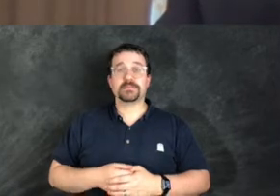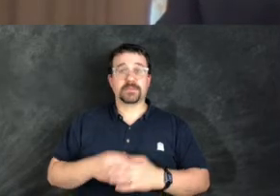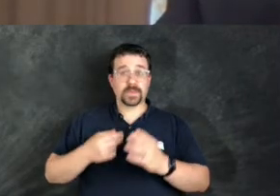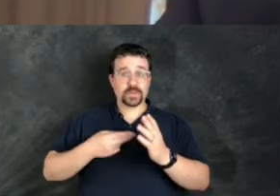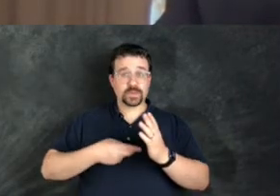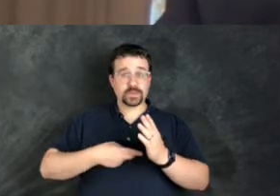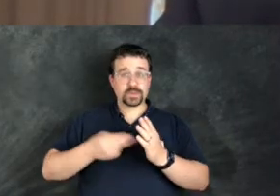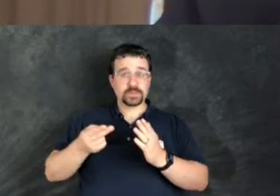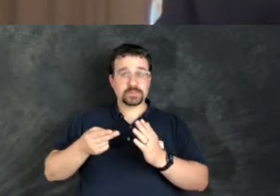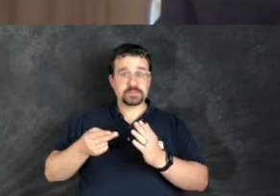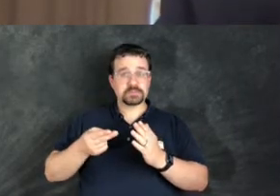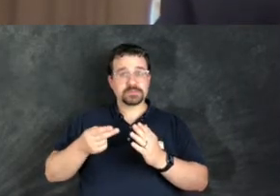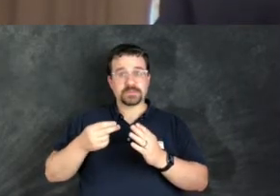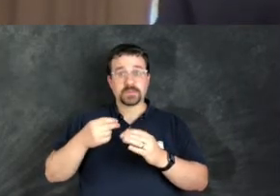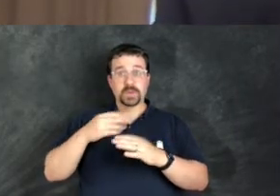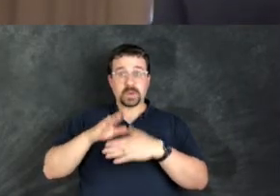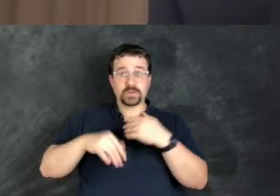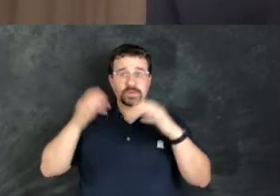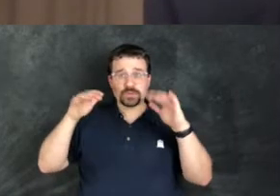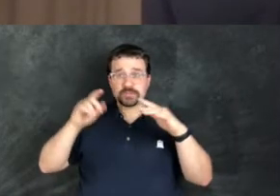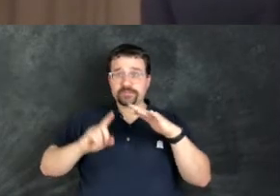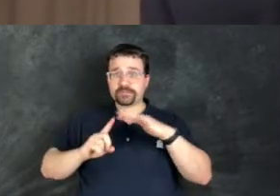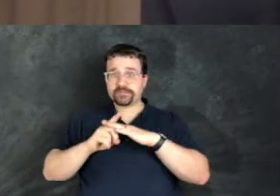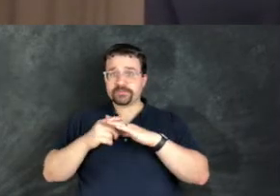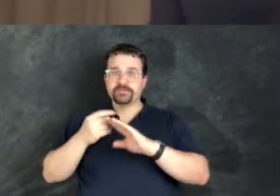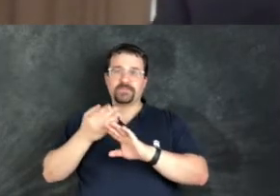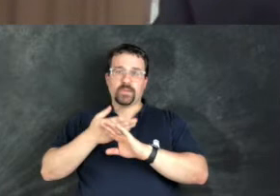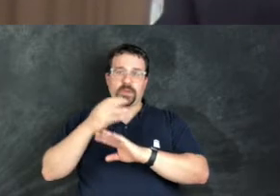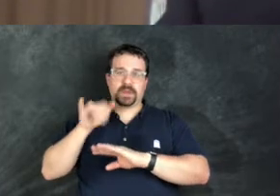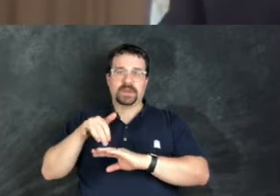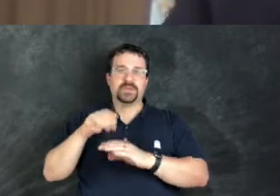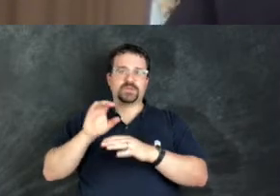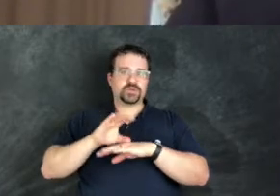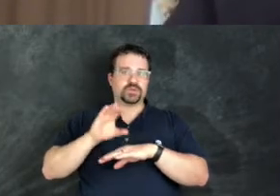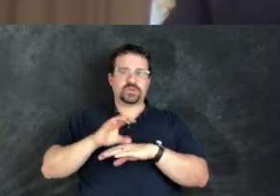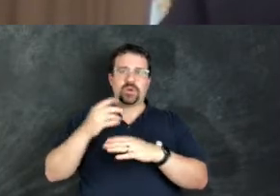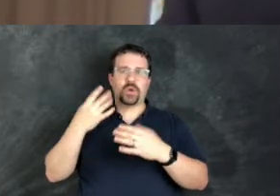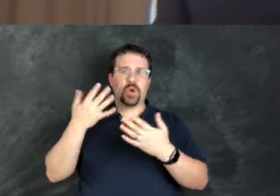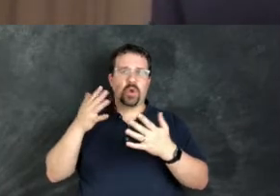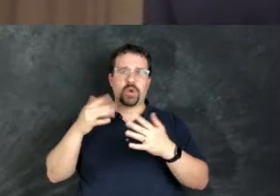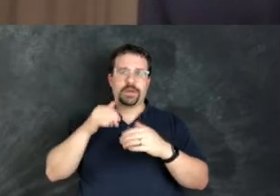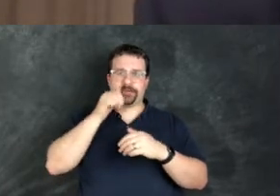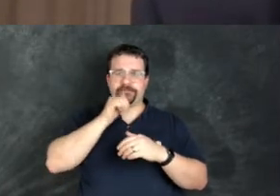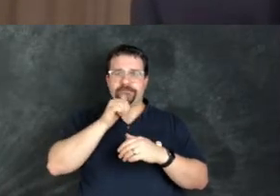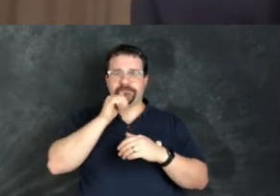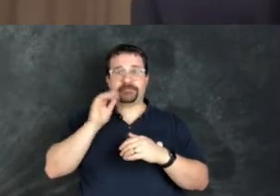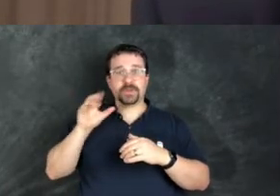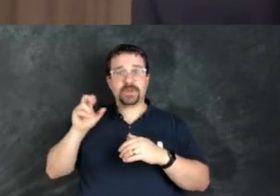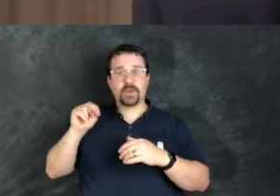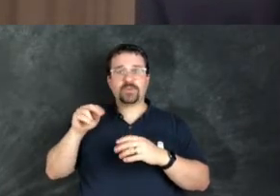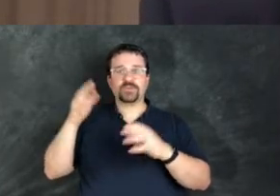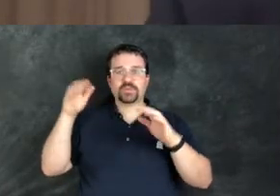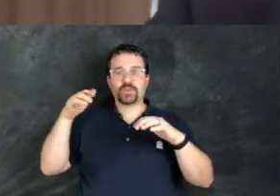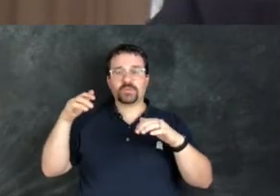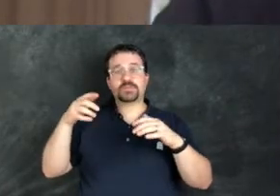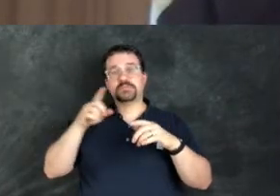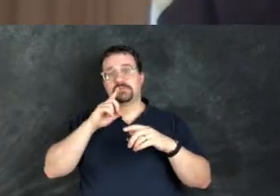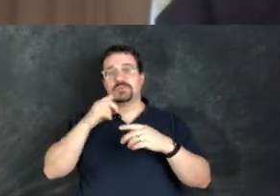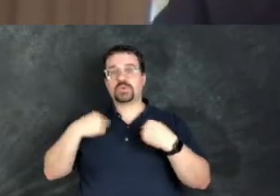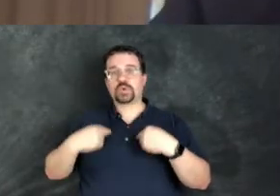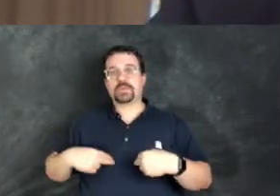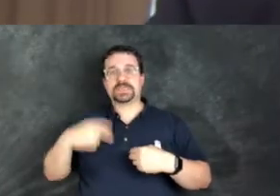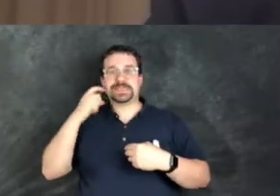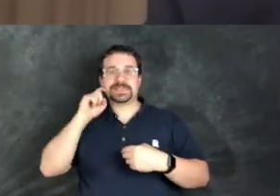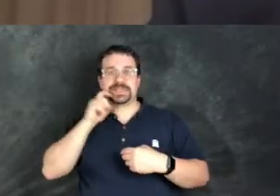But truth be told, before all these storms appeared, the church was already enduring its own storm. Sure, there was the